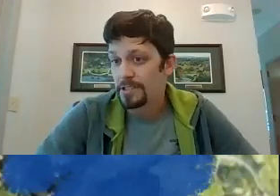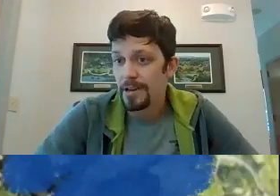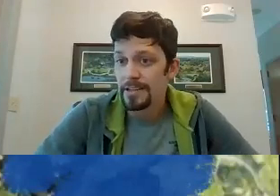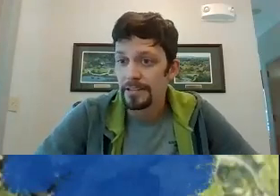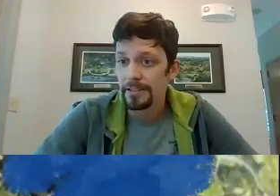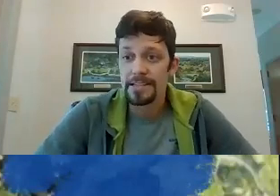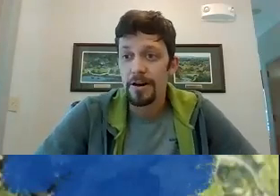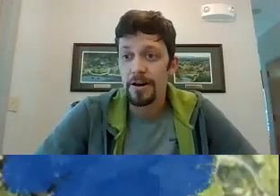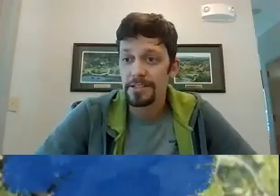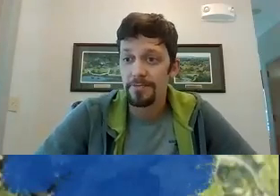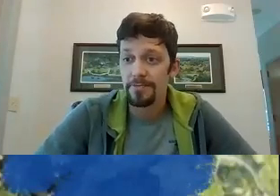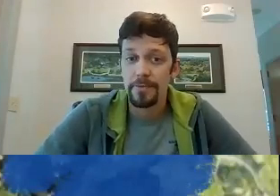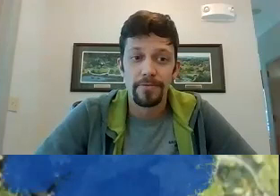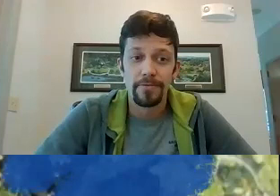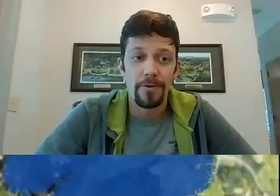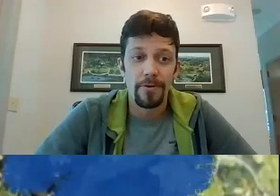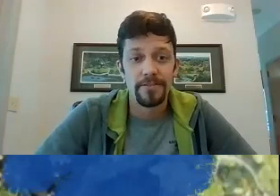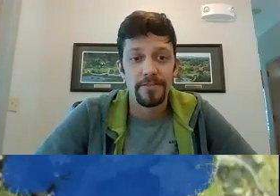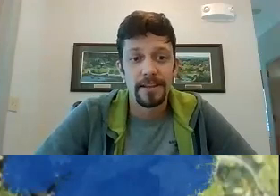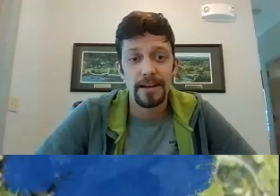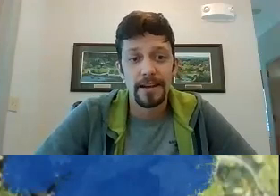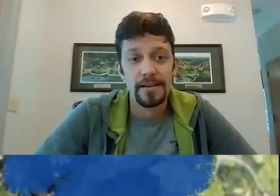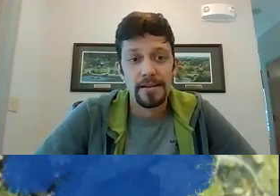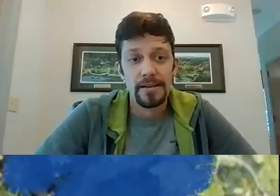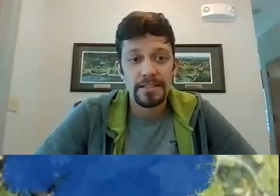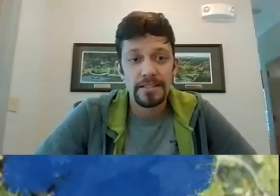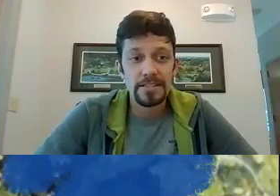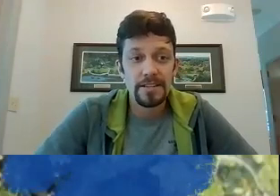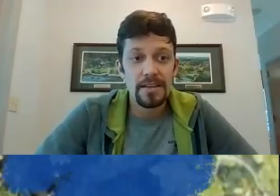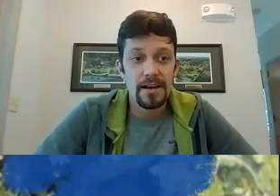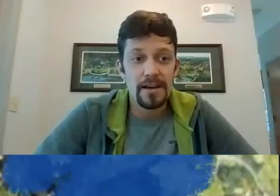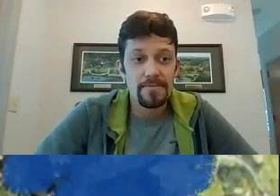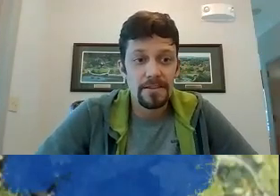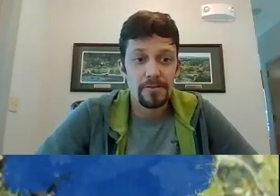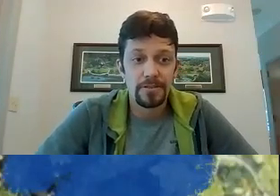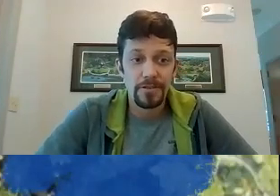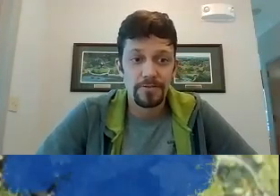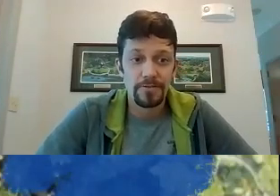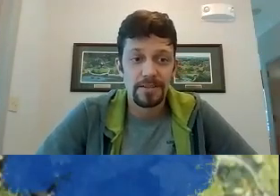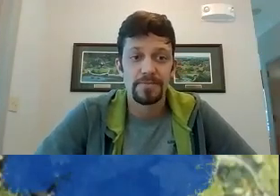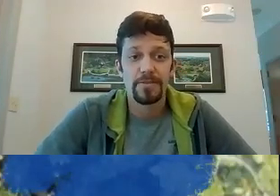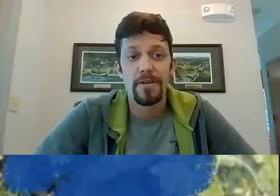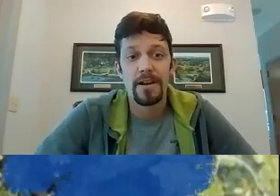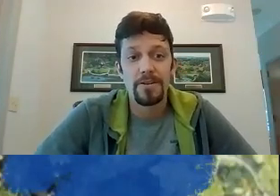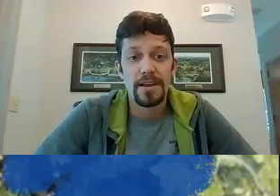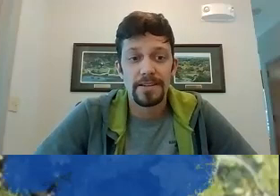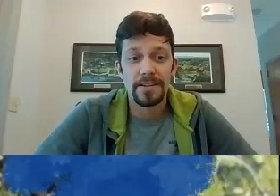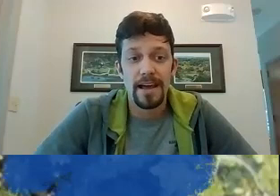baby deer, and that's how I always remembered it growing up and stuff like that. But essentially, these coastal ecosystems